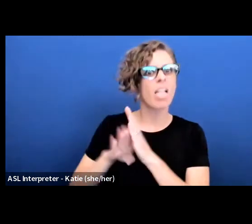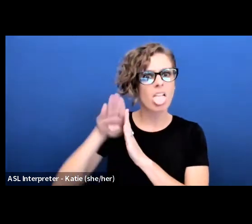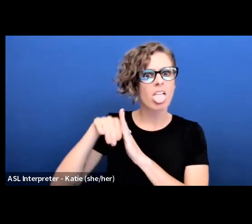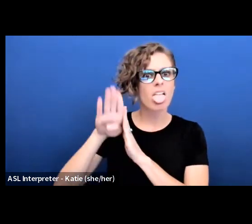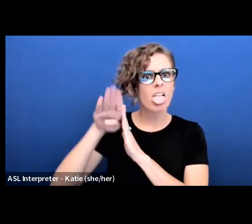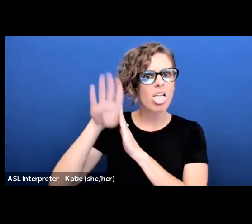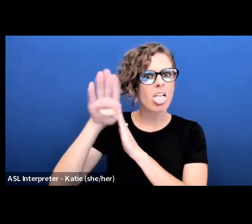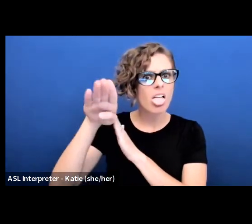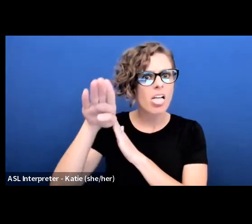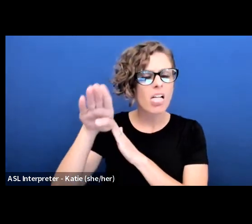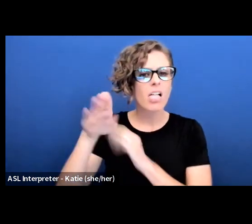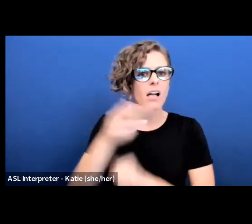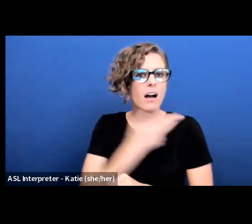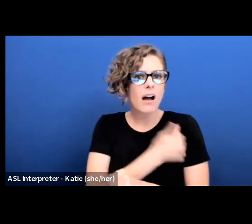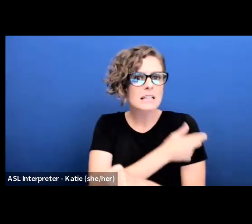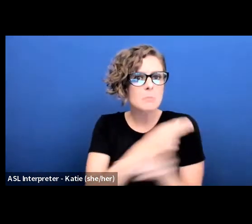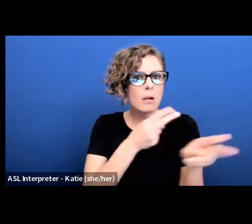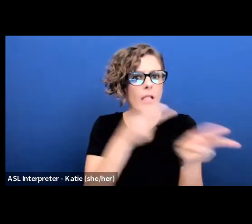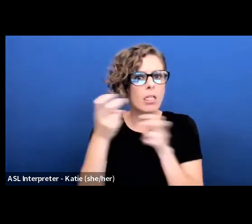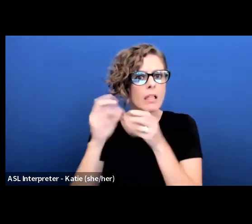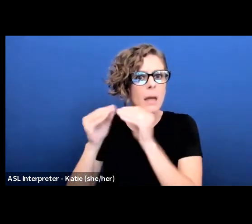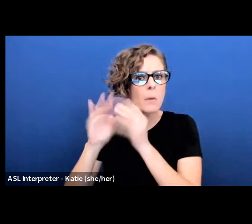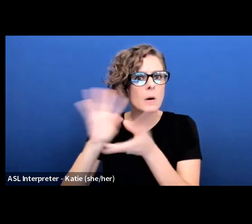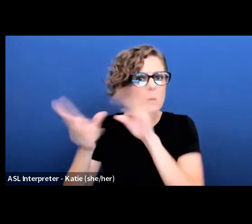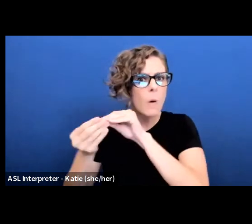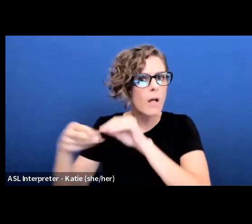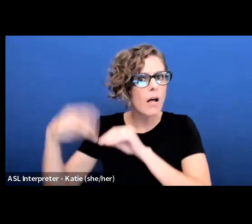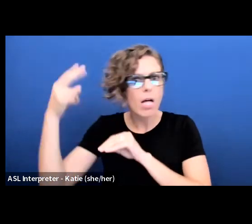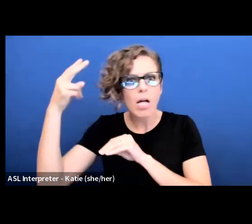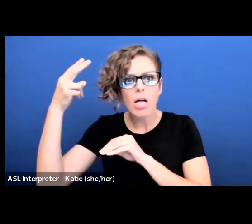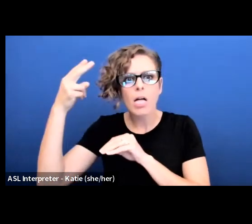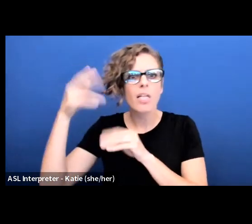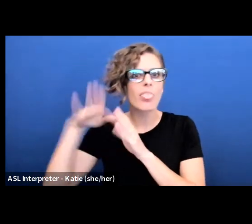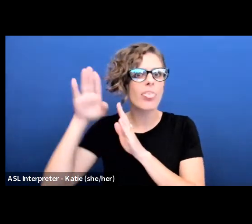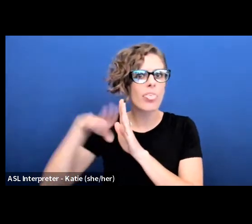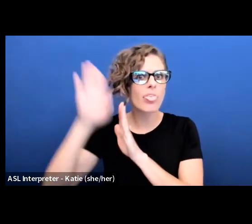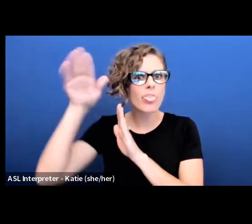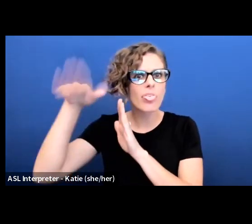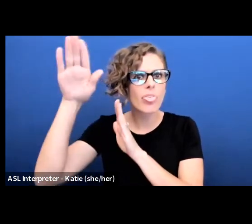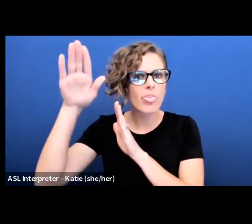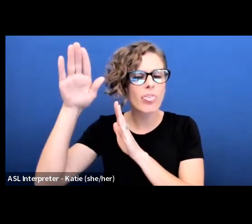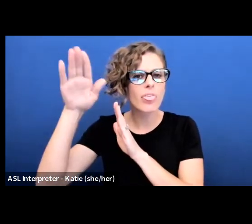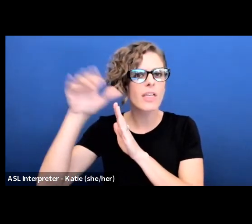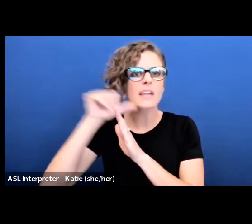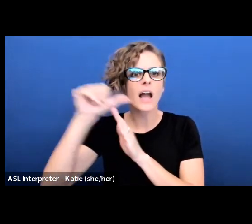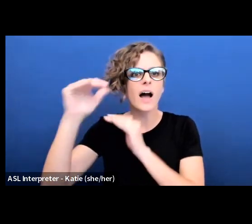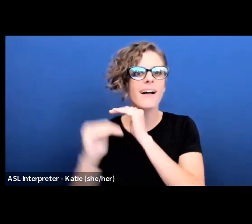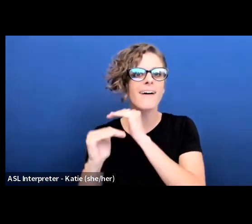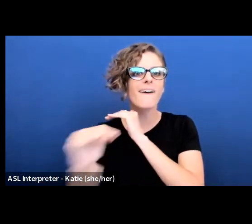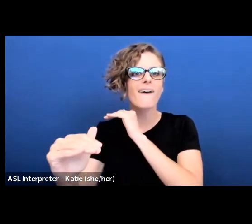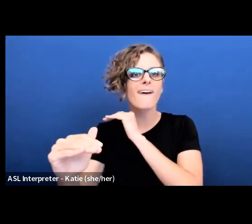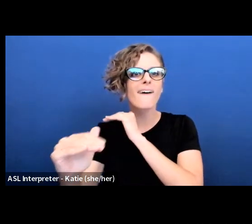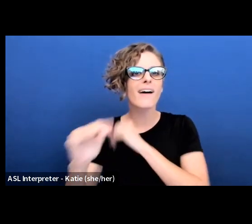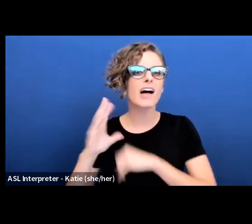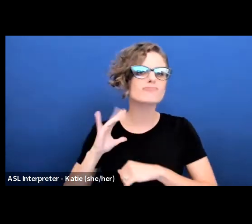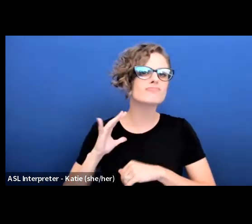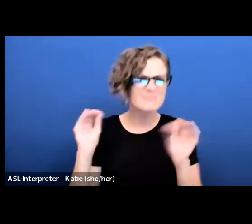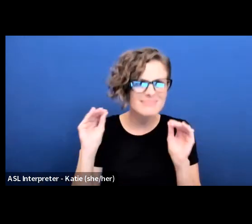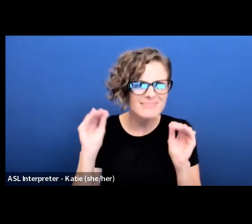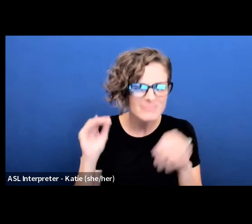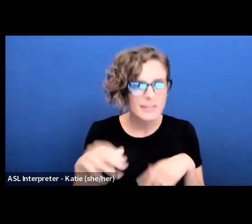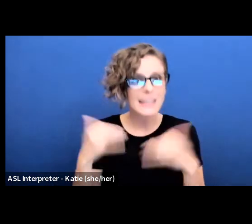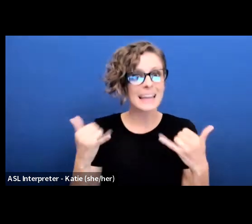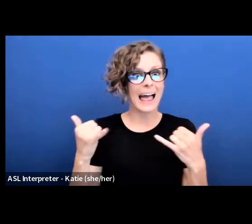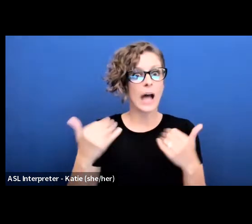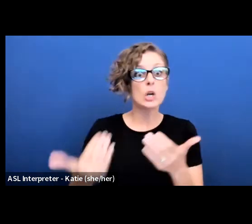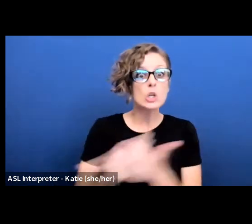and things that are at a little higher level than is comfortable. And we've got this new, much more contagious variant coming before we could